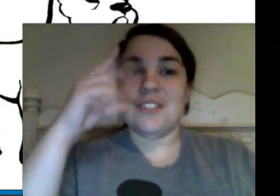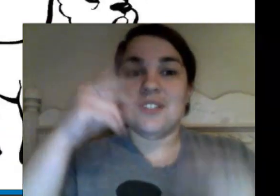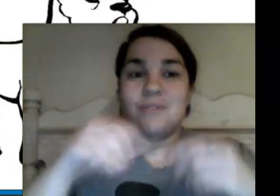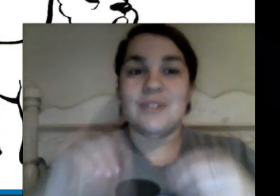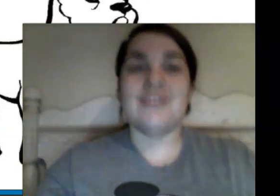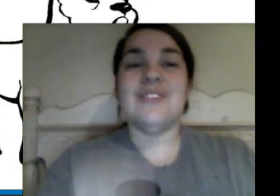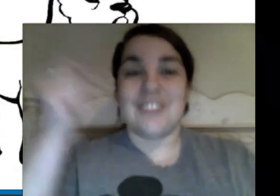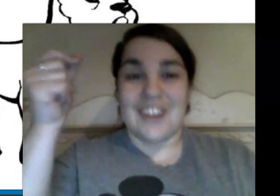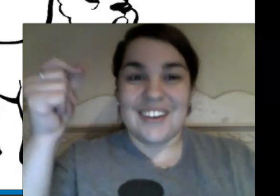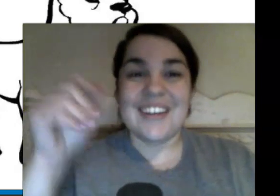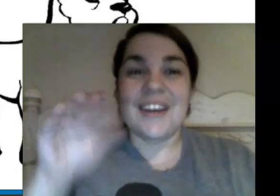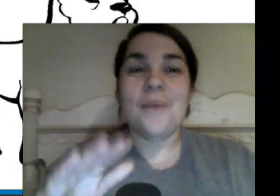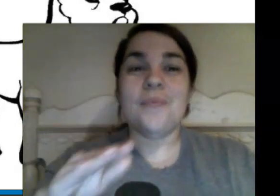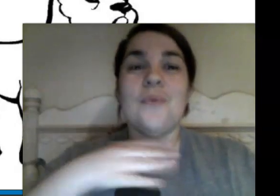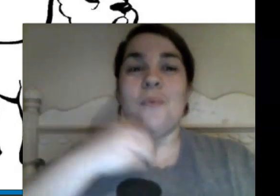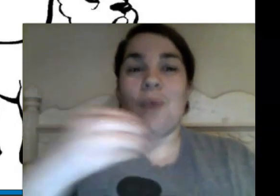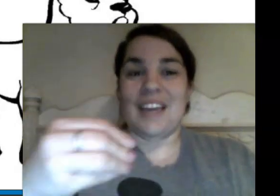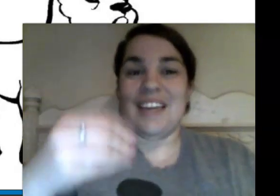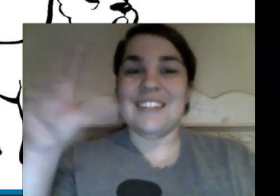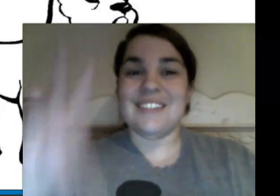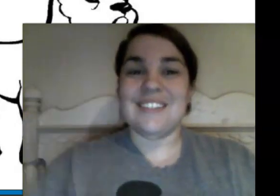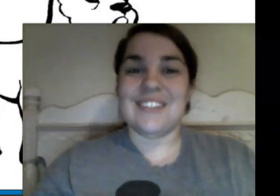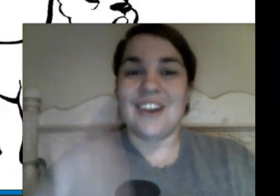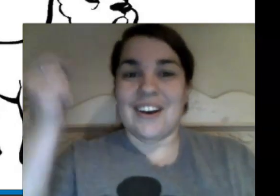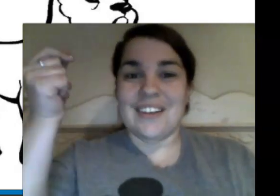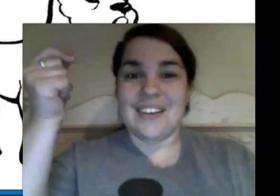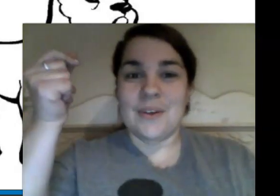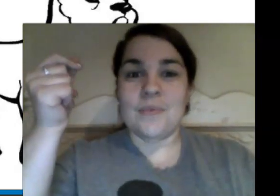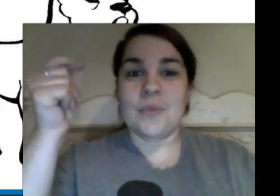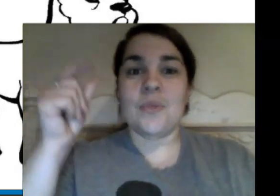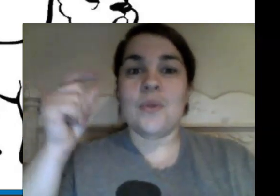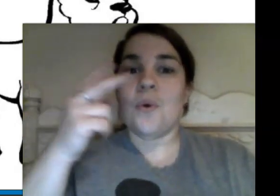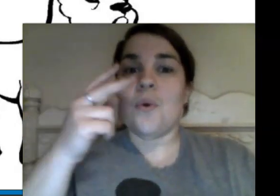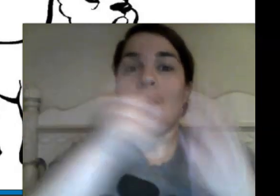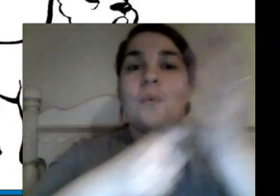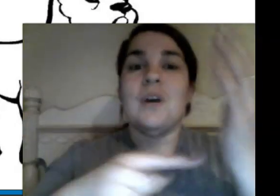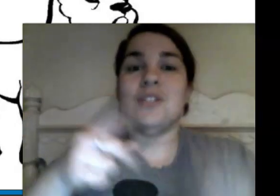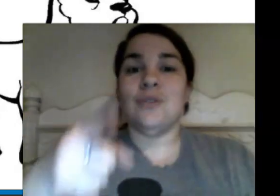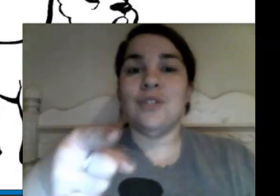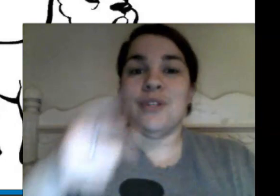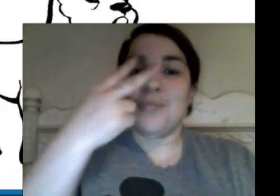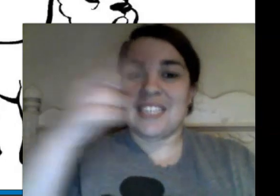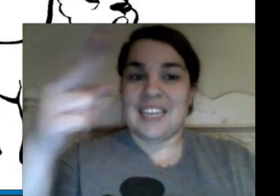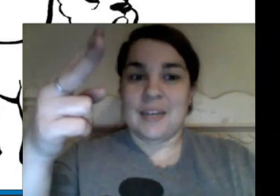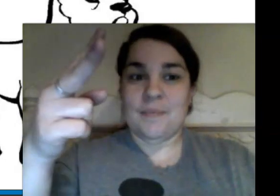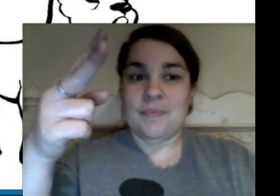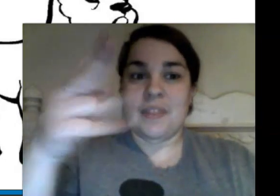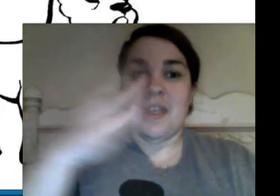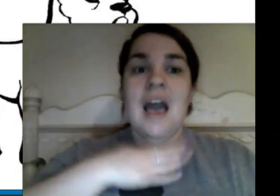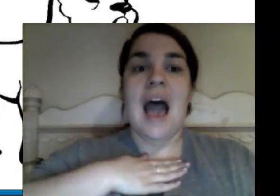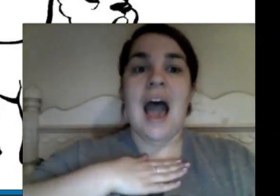White dog, white dog, what do you